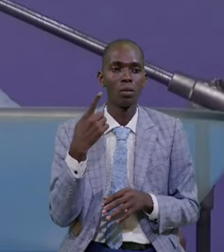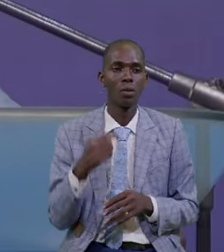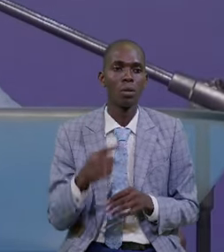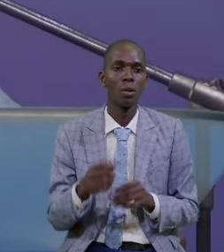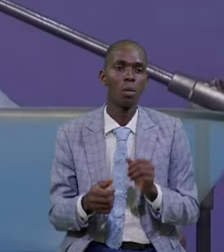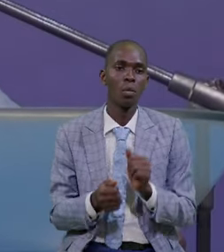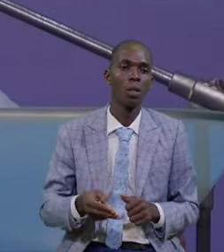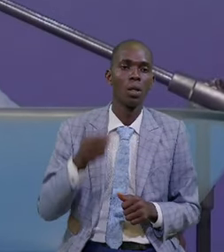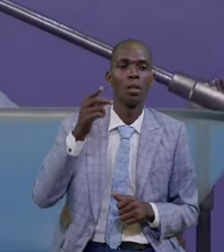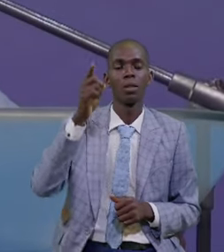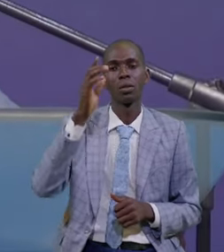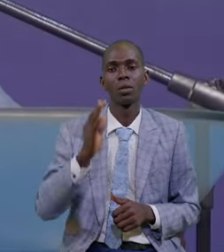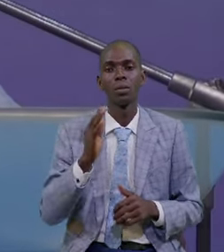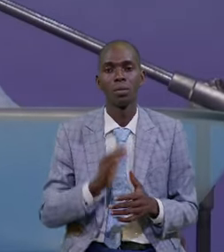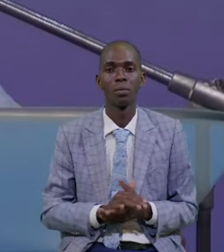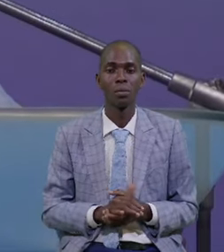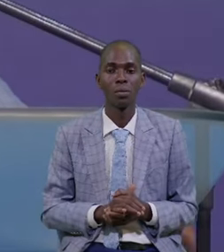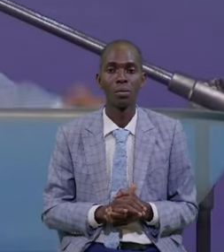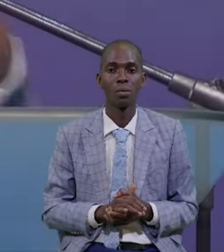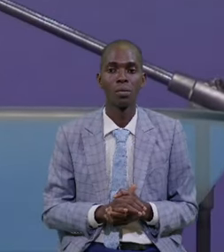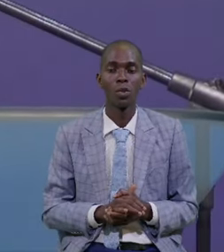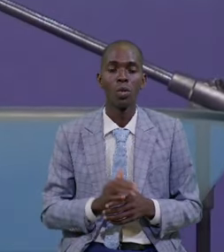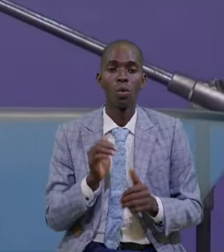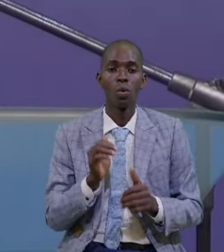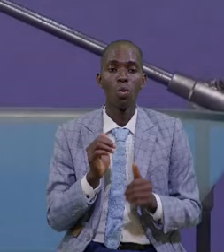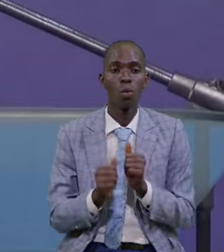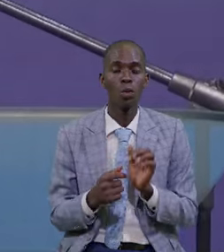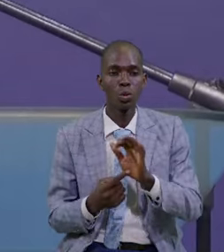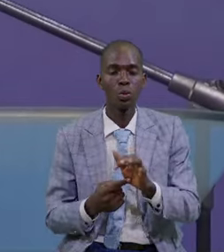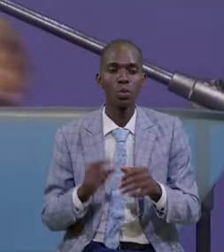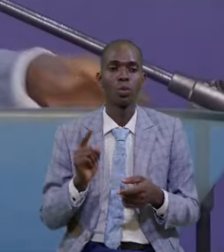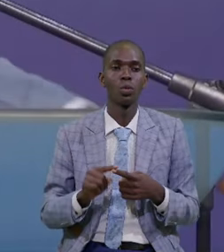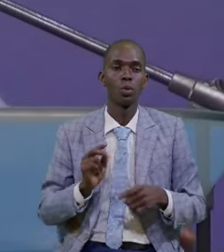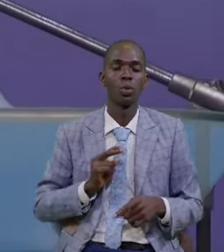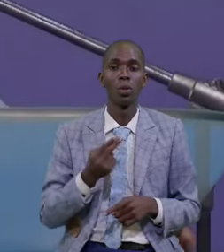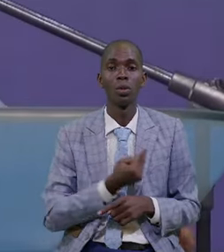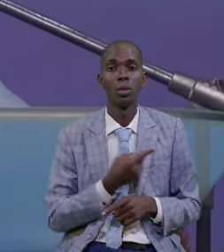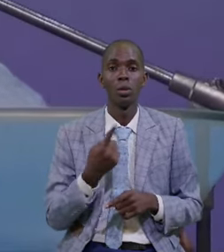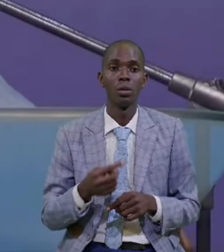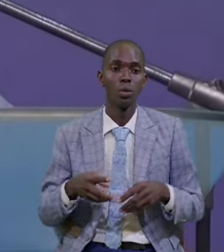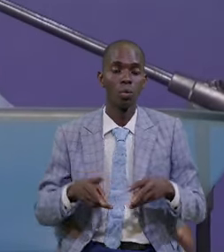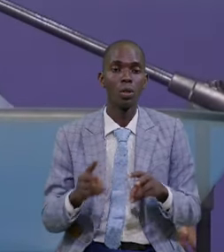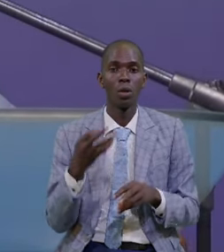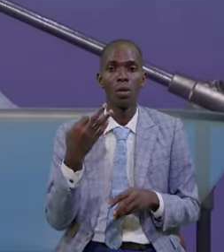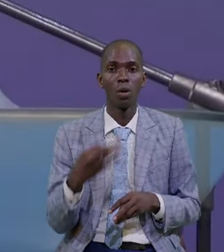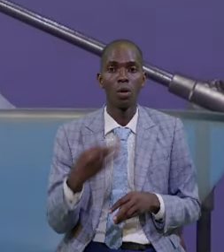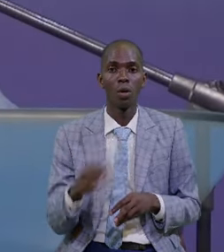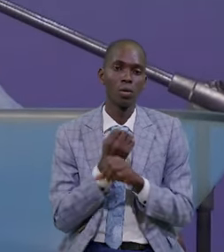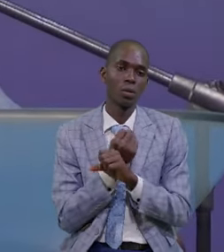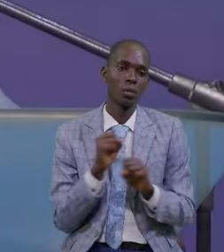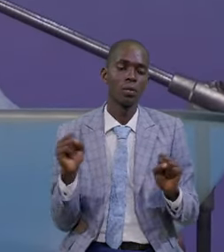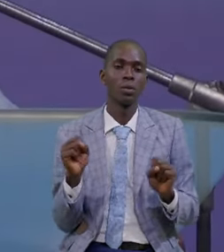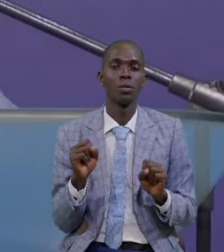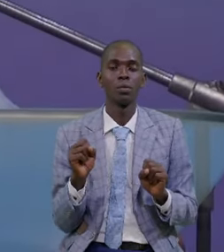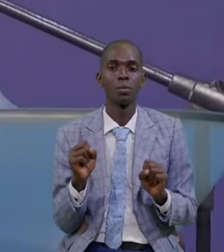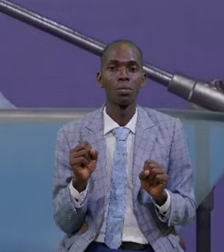High God, which show unto us the way of